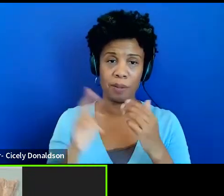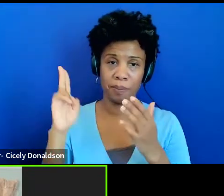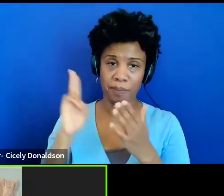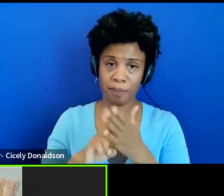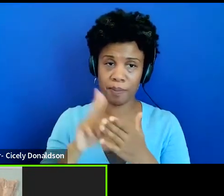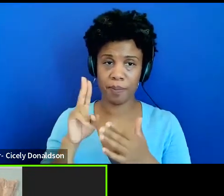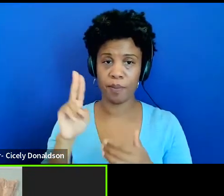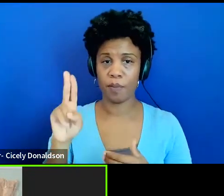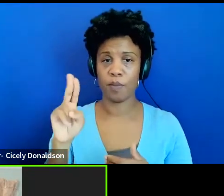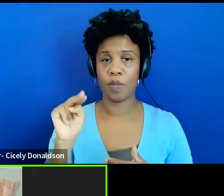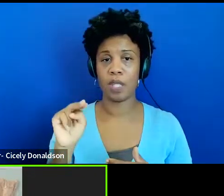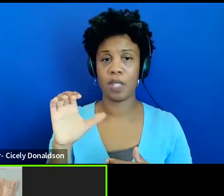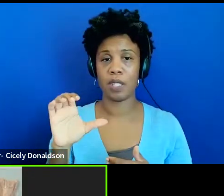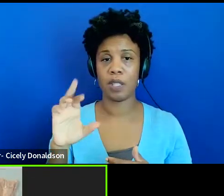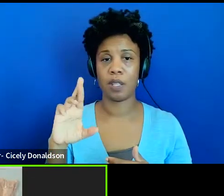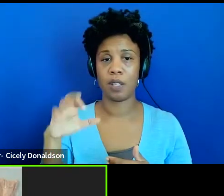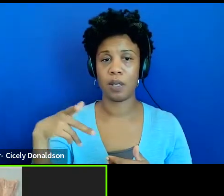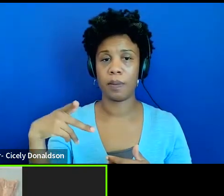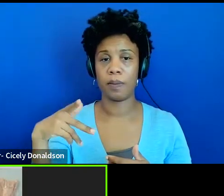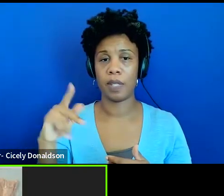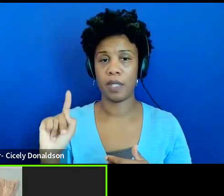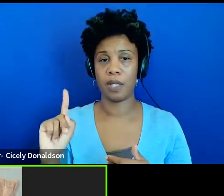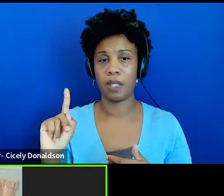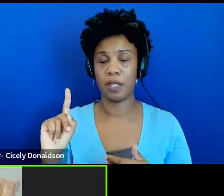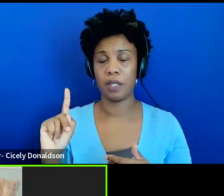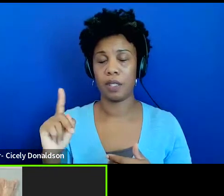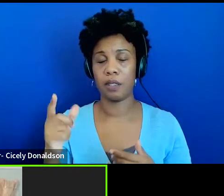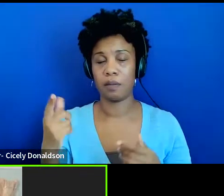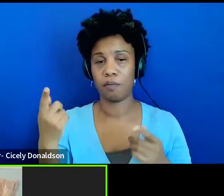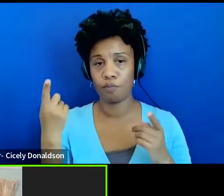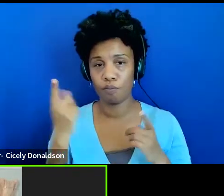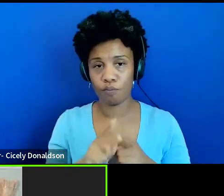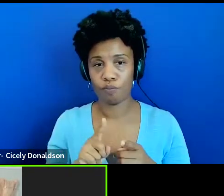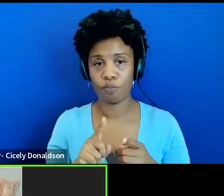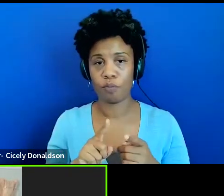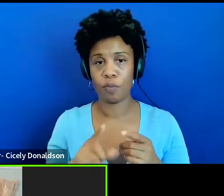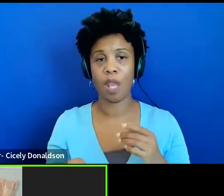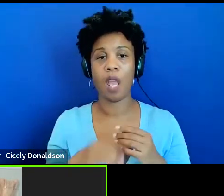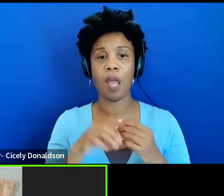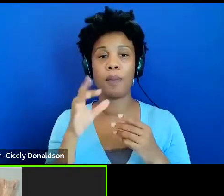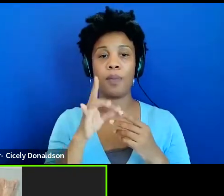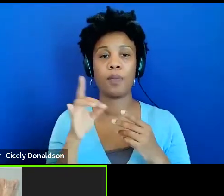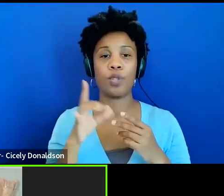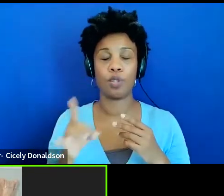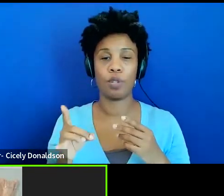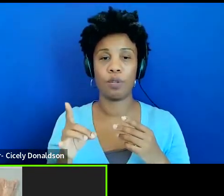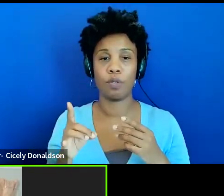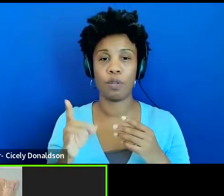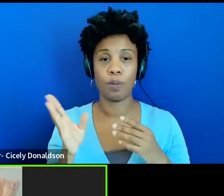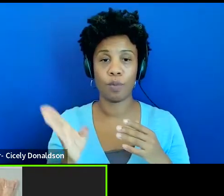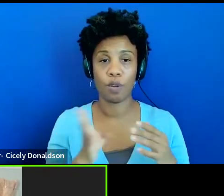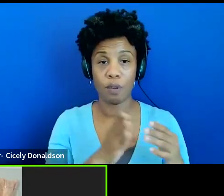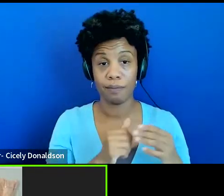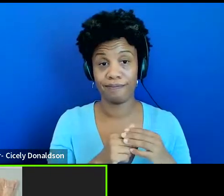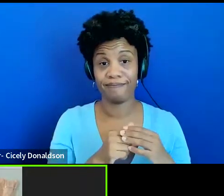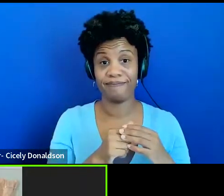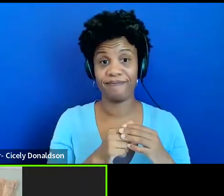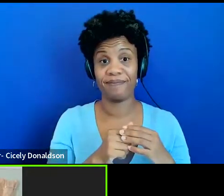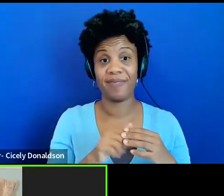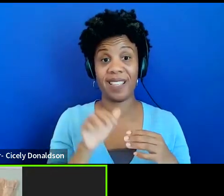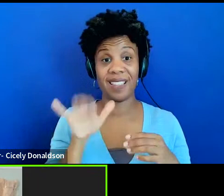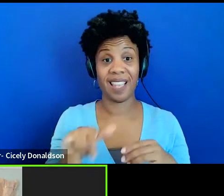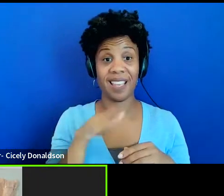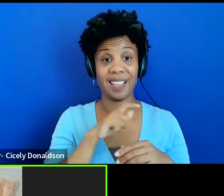to accede to its optional protocol. And interestingly, that was really when we were in the heart